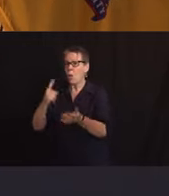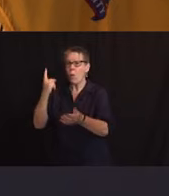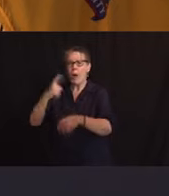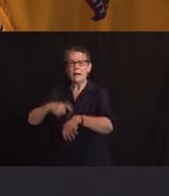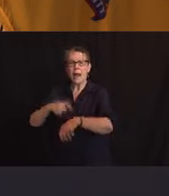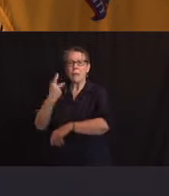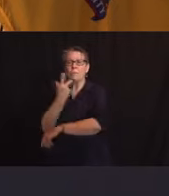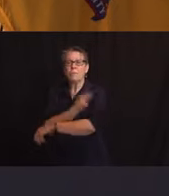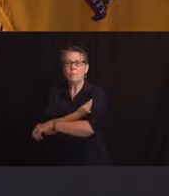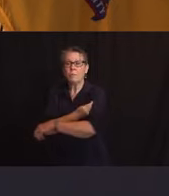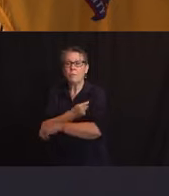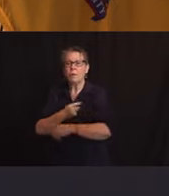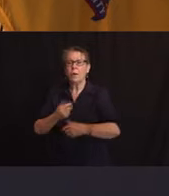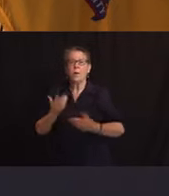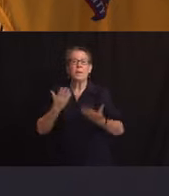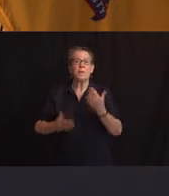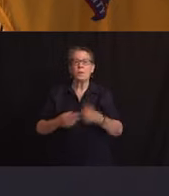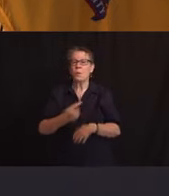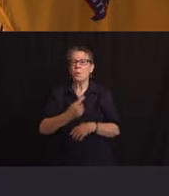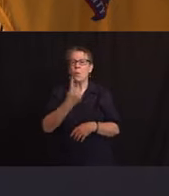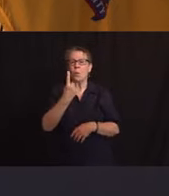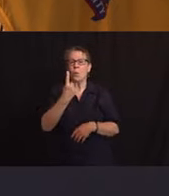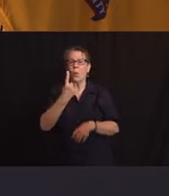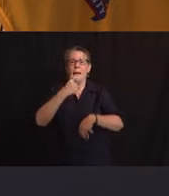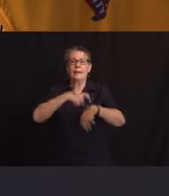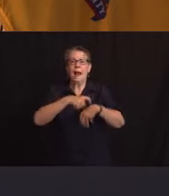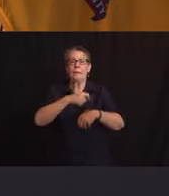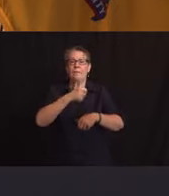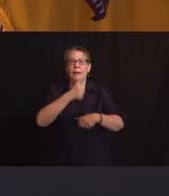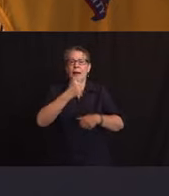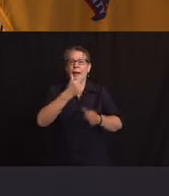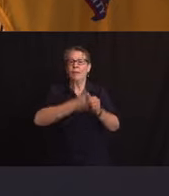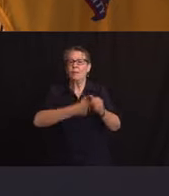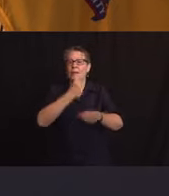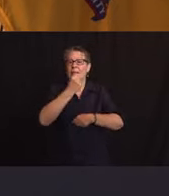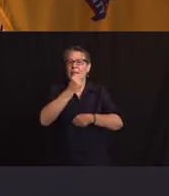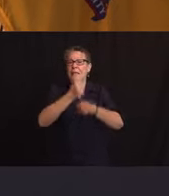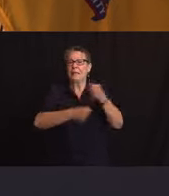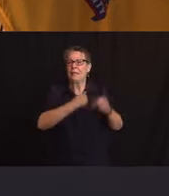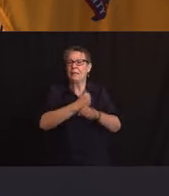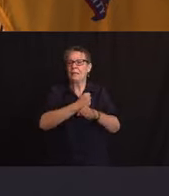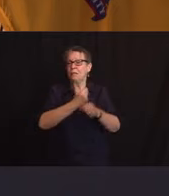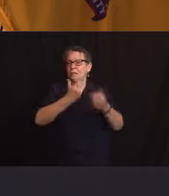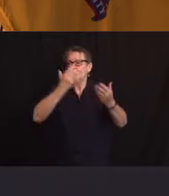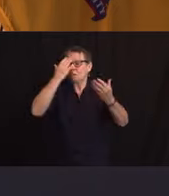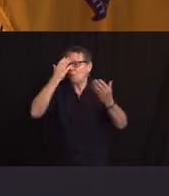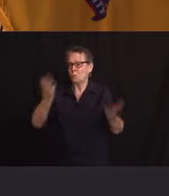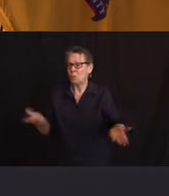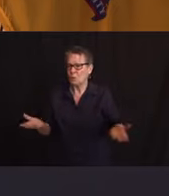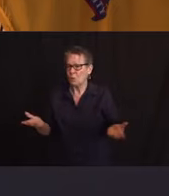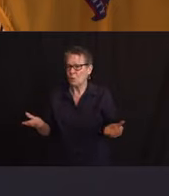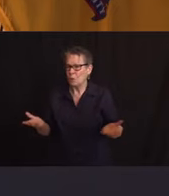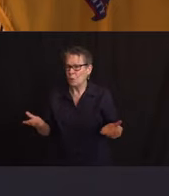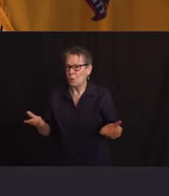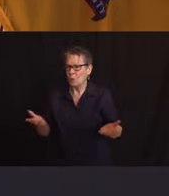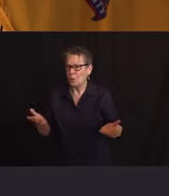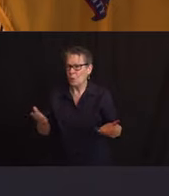years? That the science is not complete. So we have 814 locations, I believe, distribution locations.